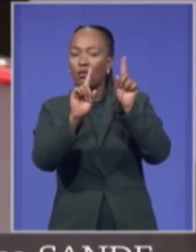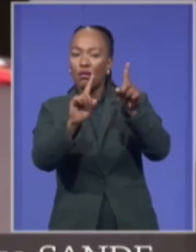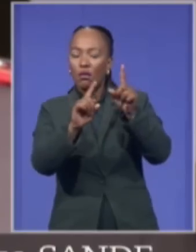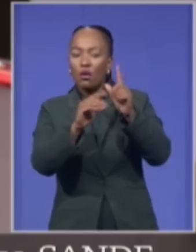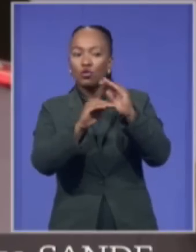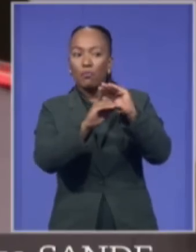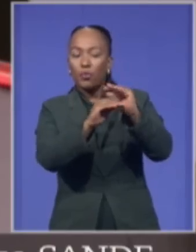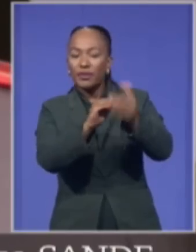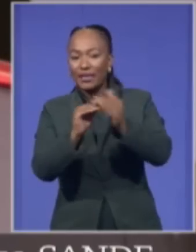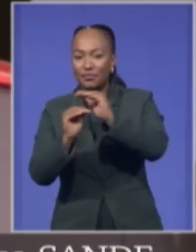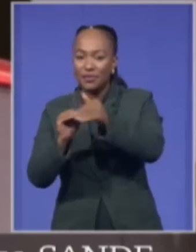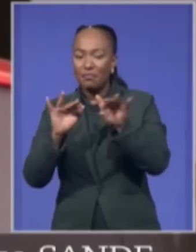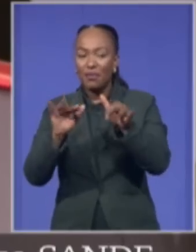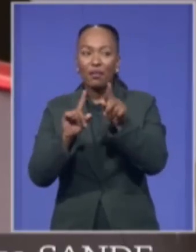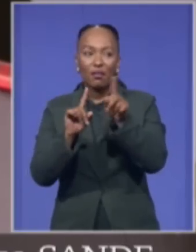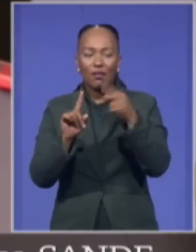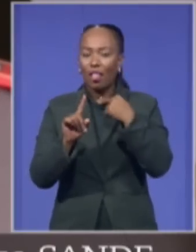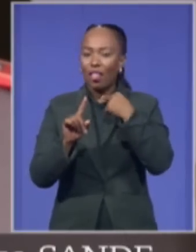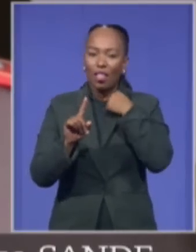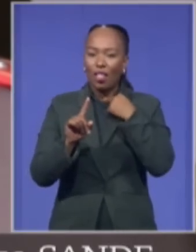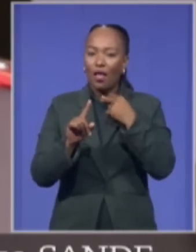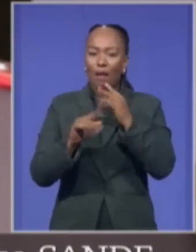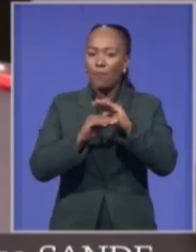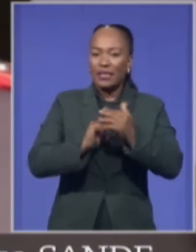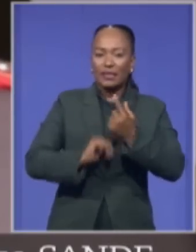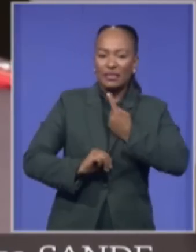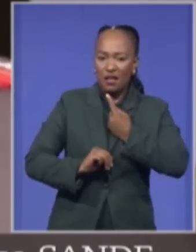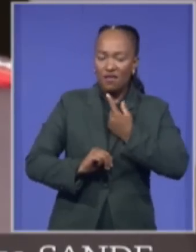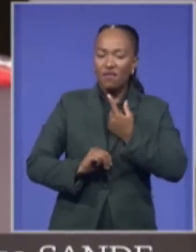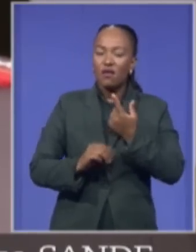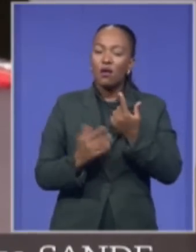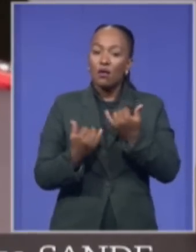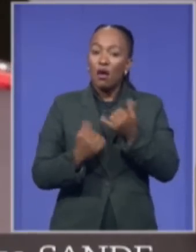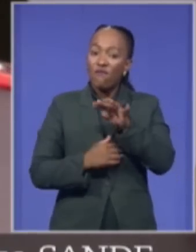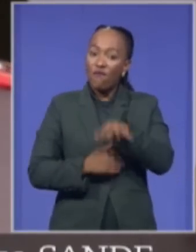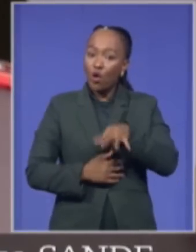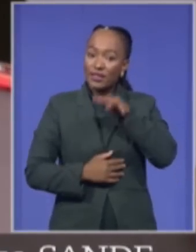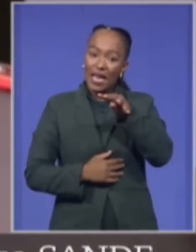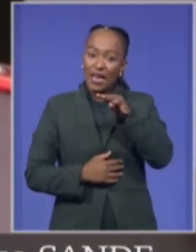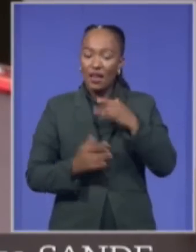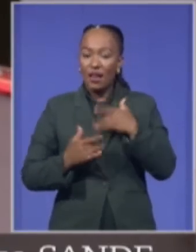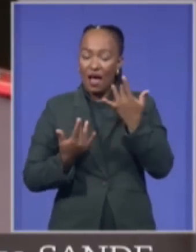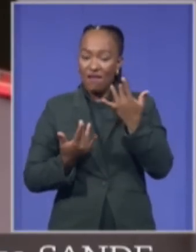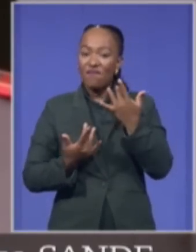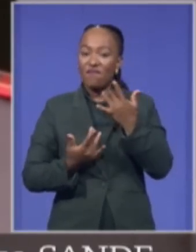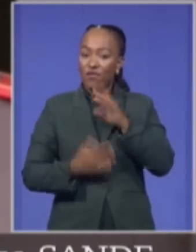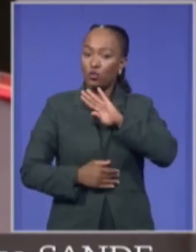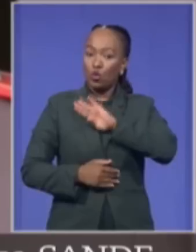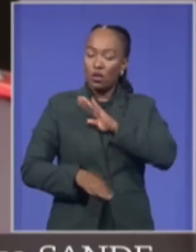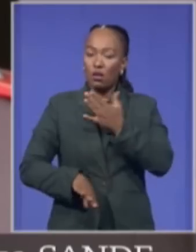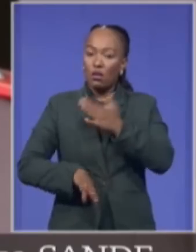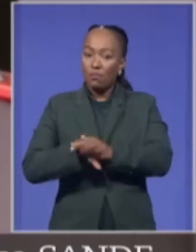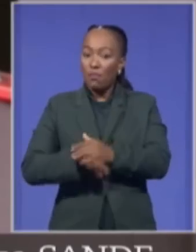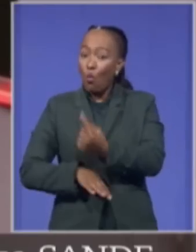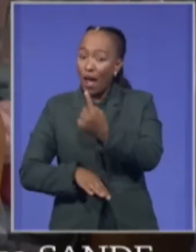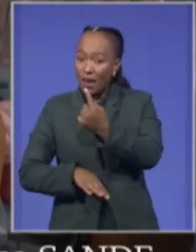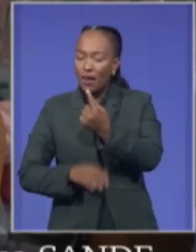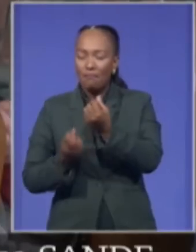and we are in mourning at the moment with the loss of 14 lives. As one life lost is one life too